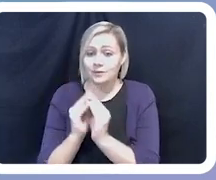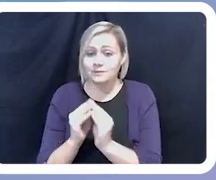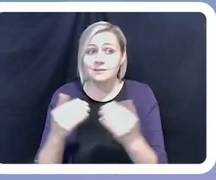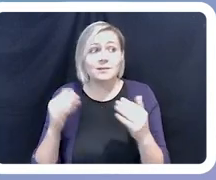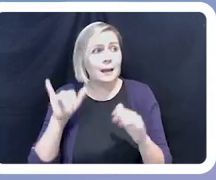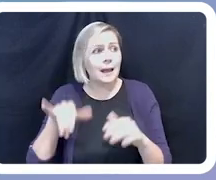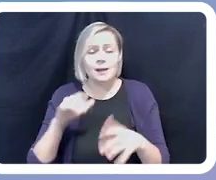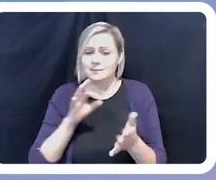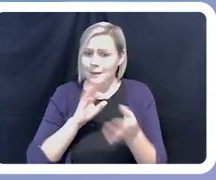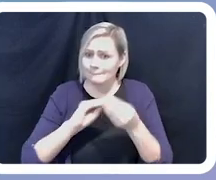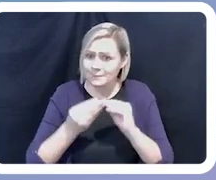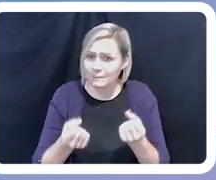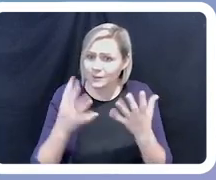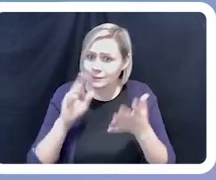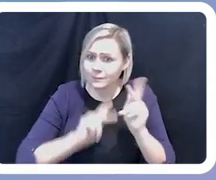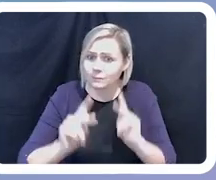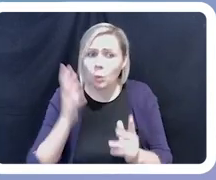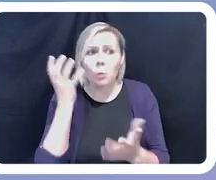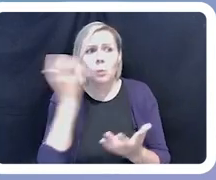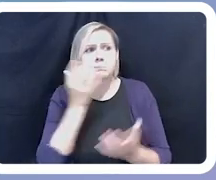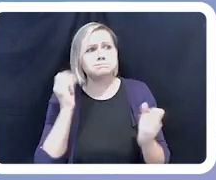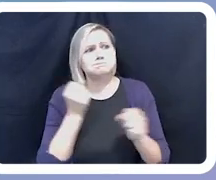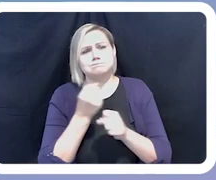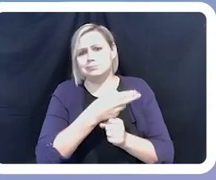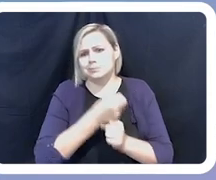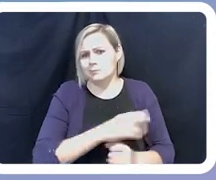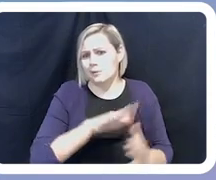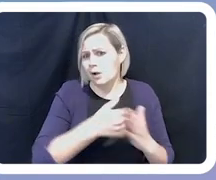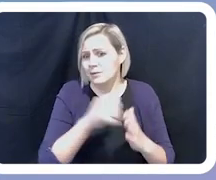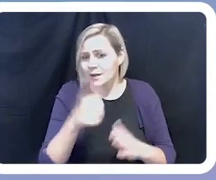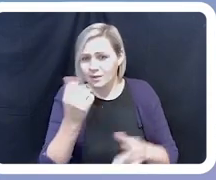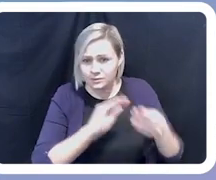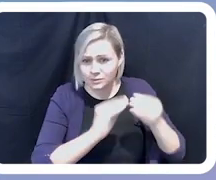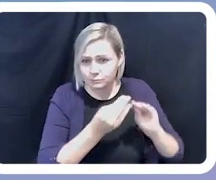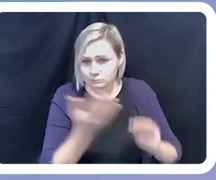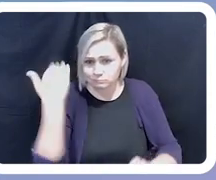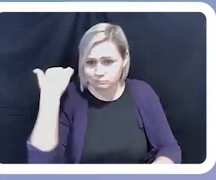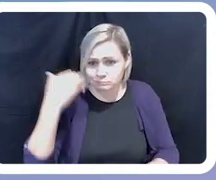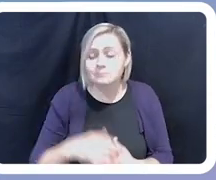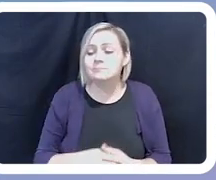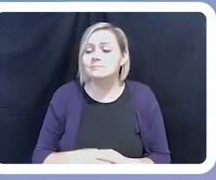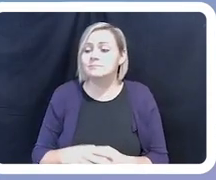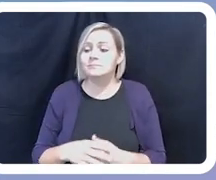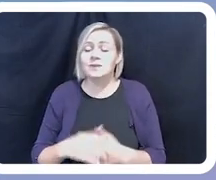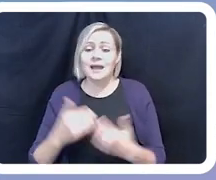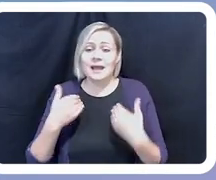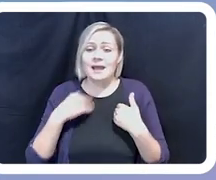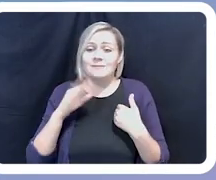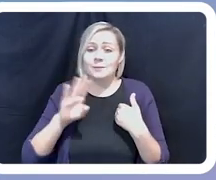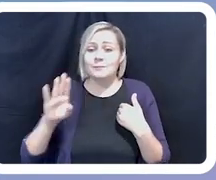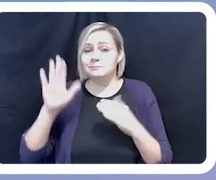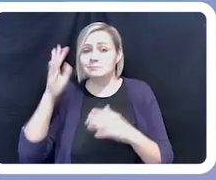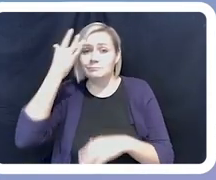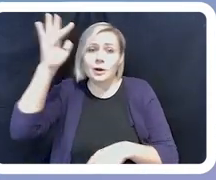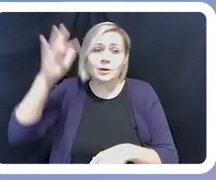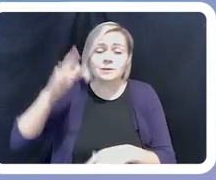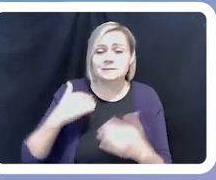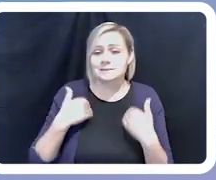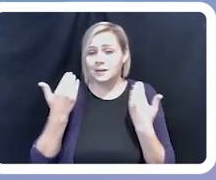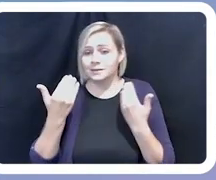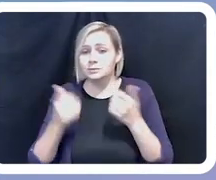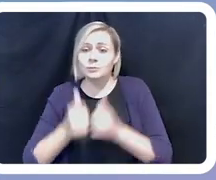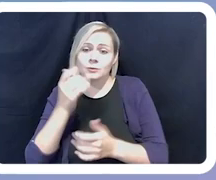an incredible record, breaking every record we'd had in the past, gathering best buddies, brightest and youngest and